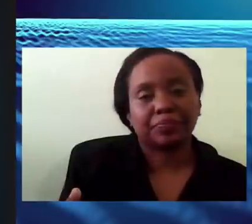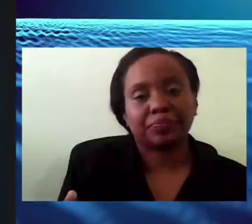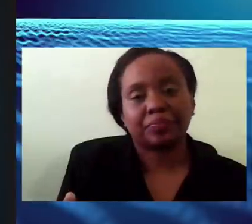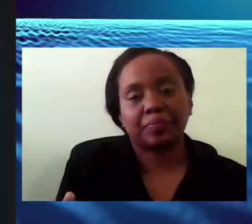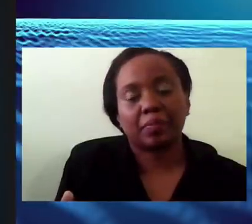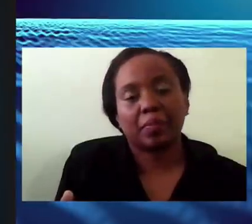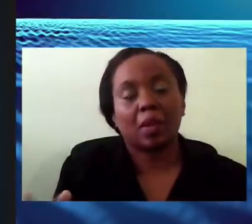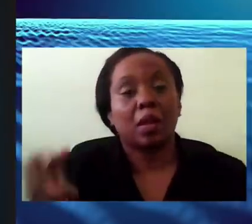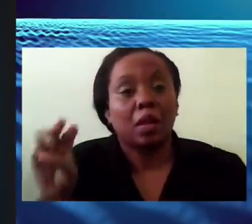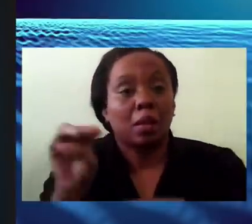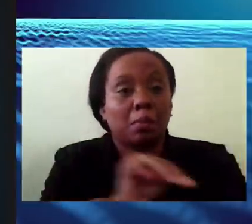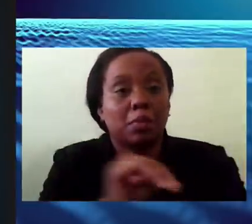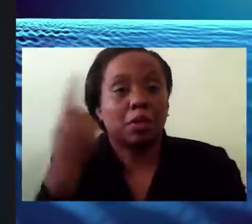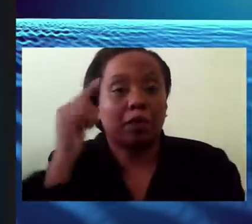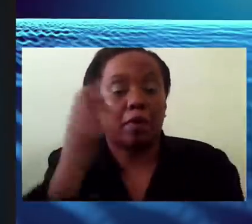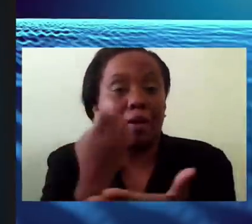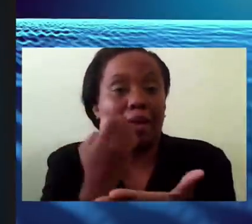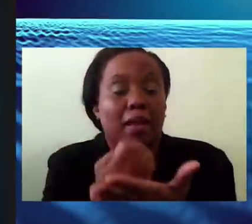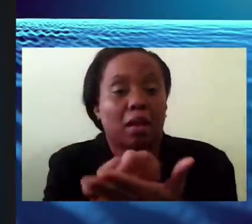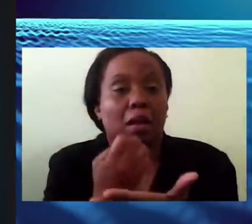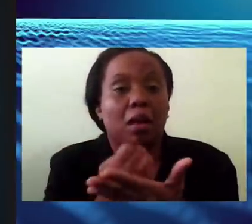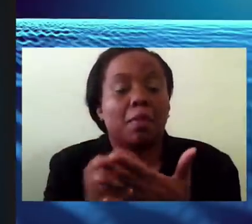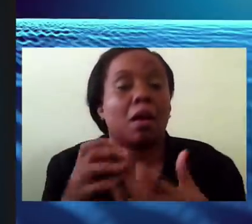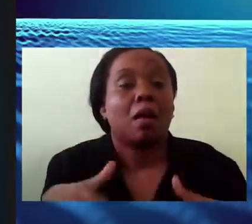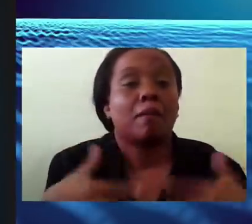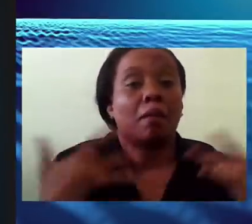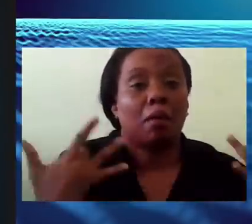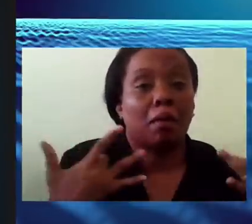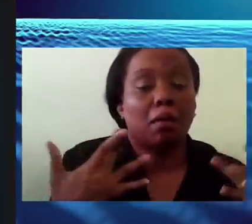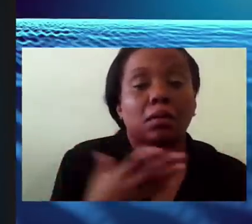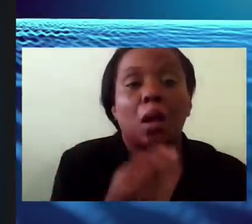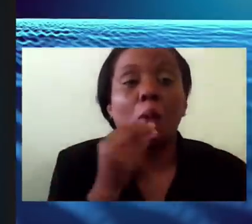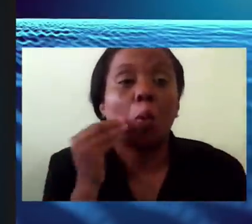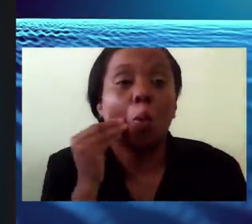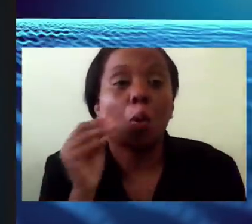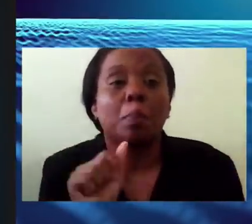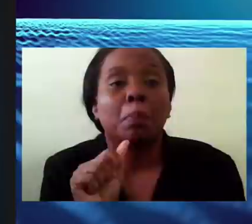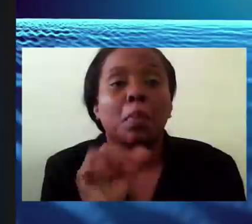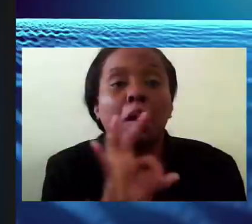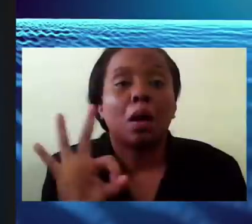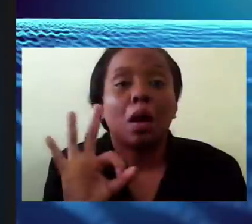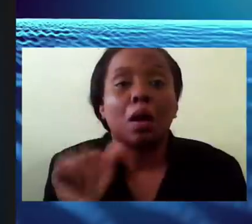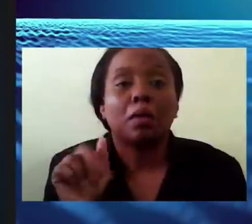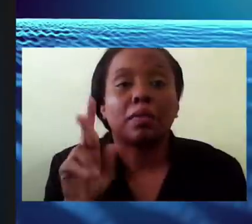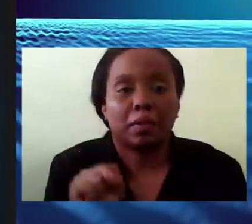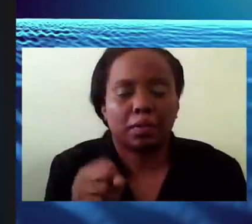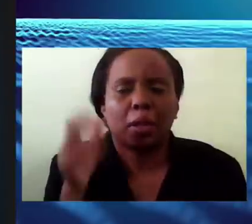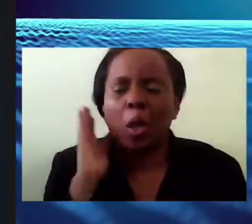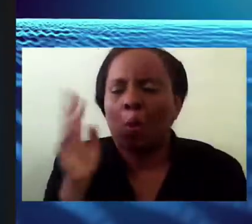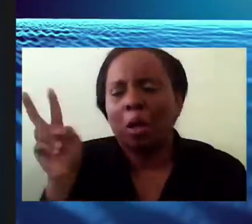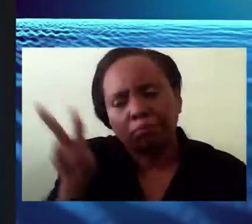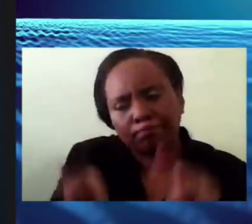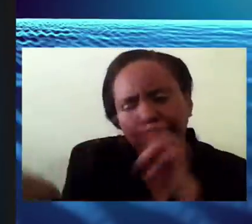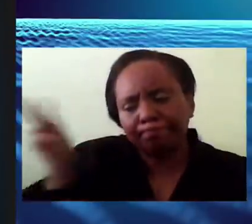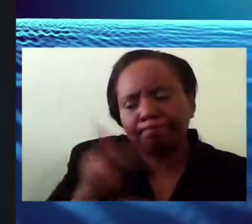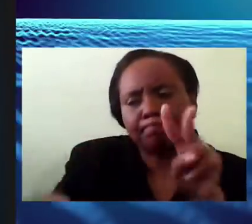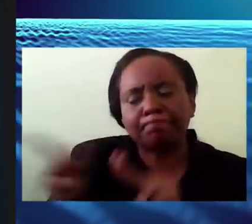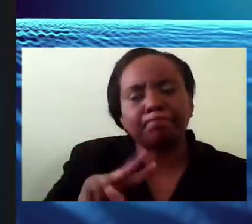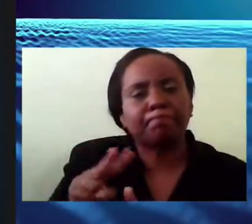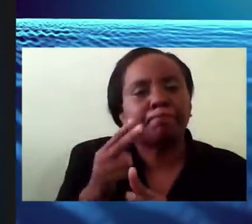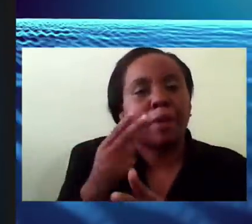of Economic Affairs along with the Ministry of Home Affairs. This will provide both a qualitative and financial costing of the impact of the